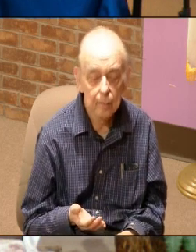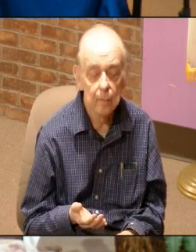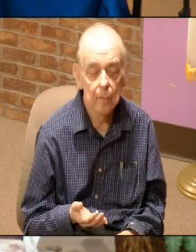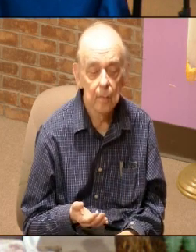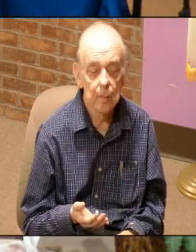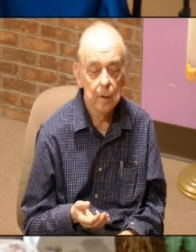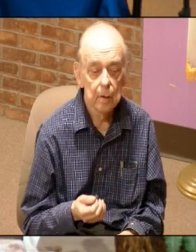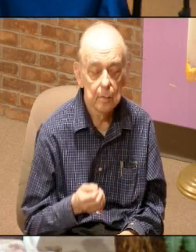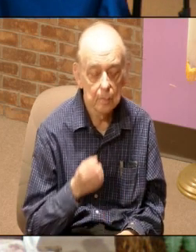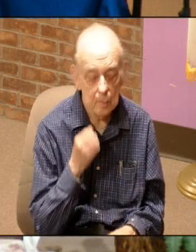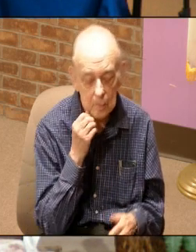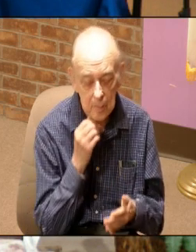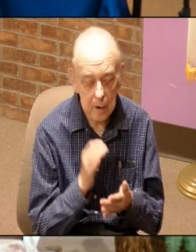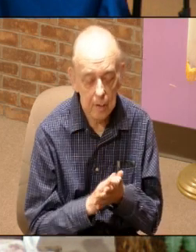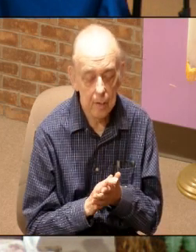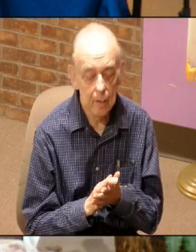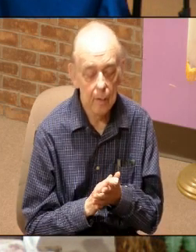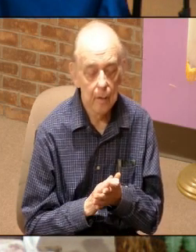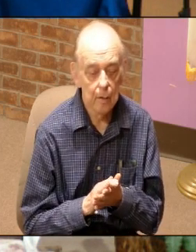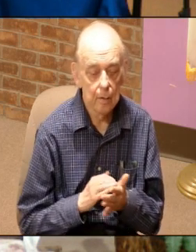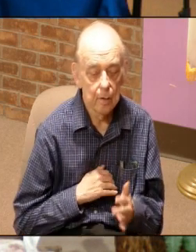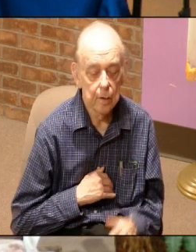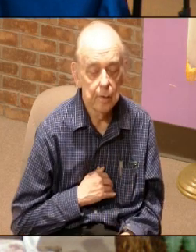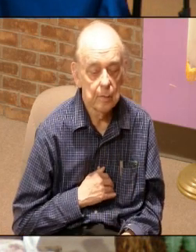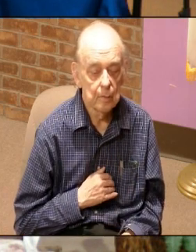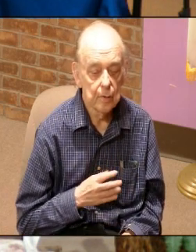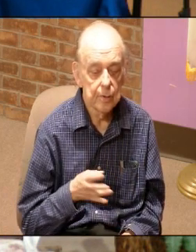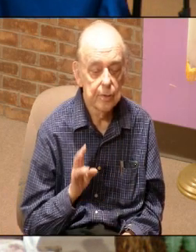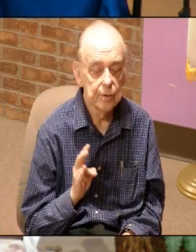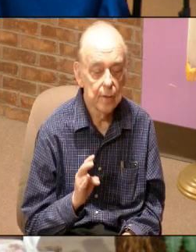she was seven and half months